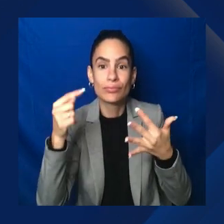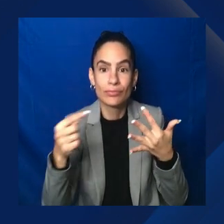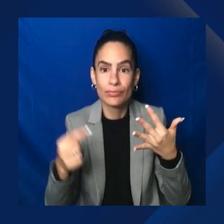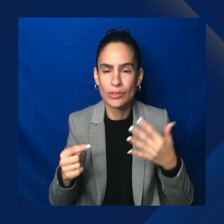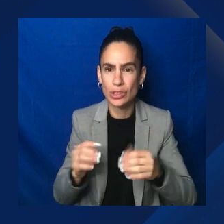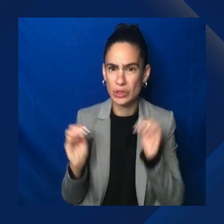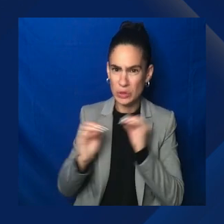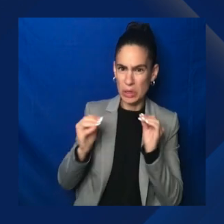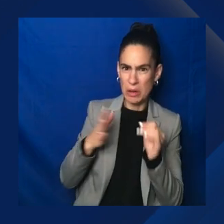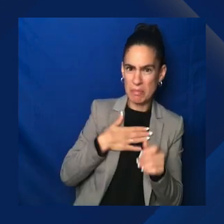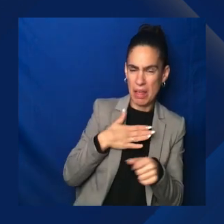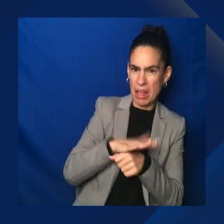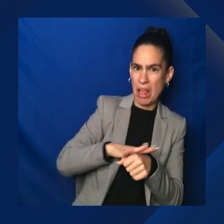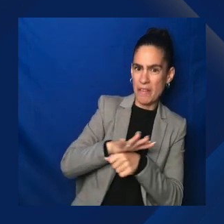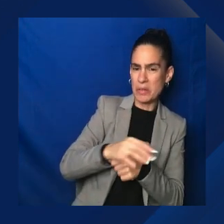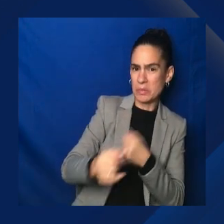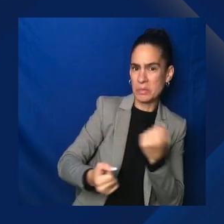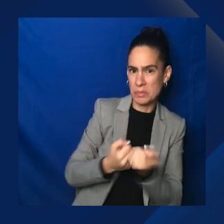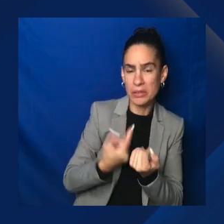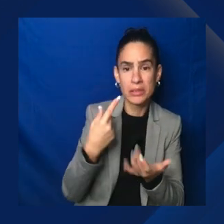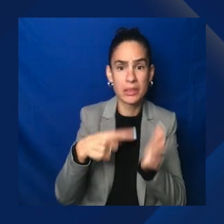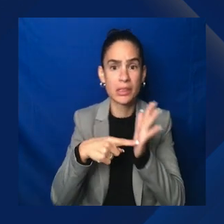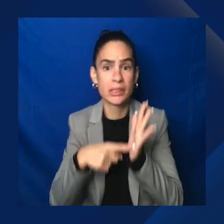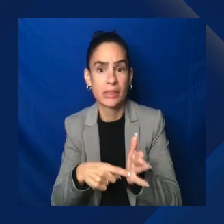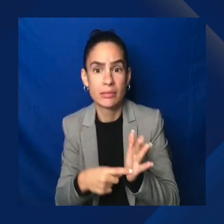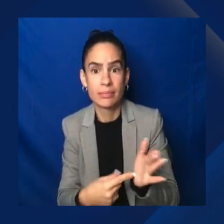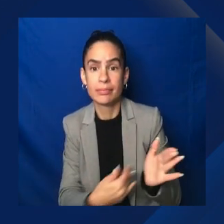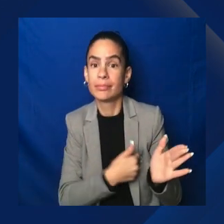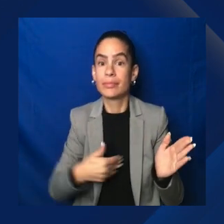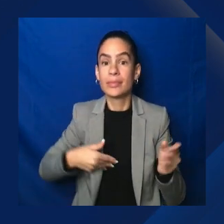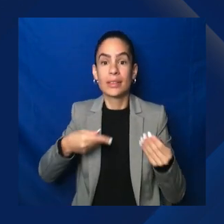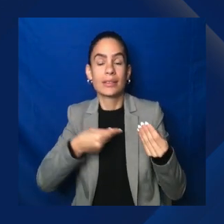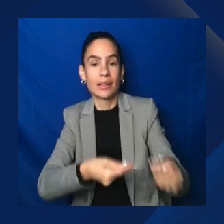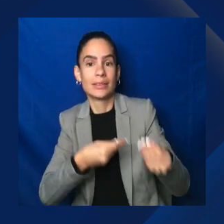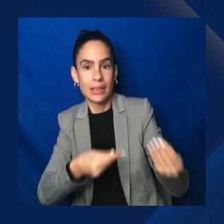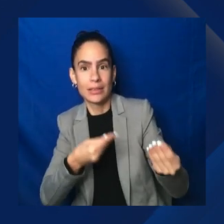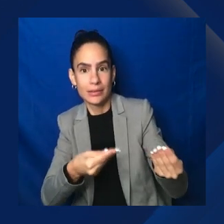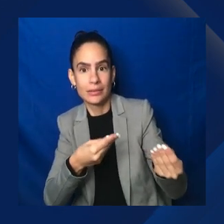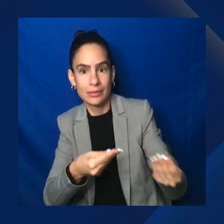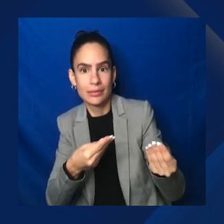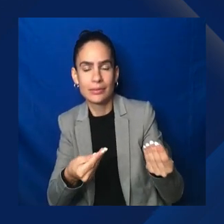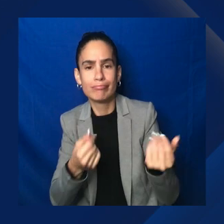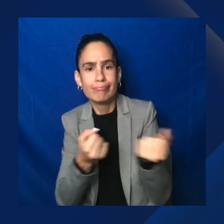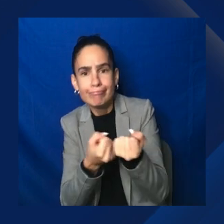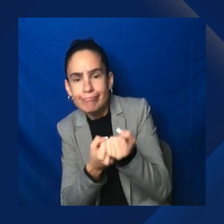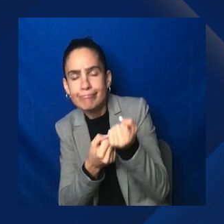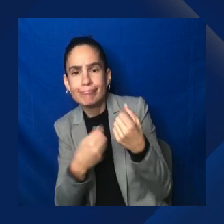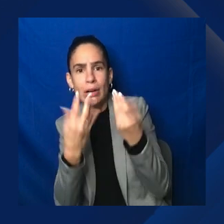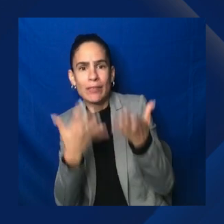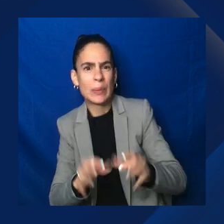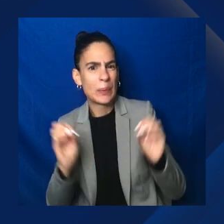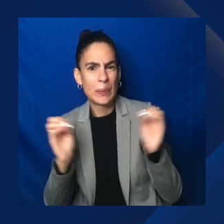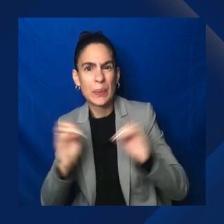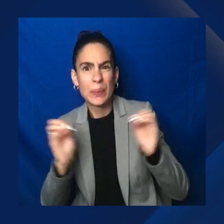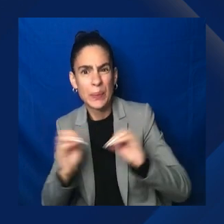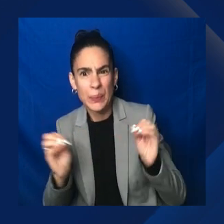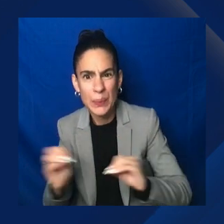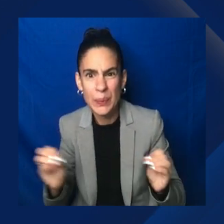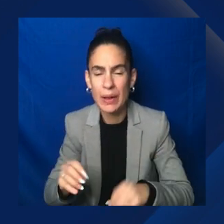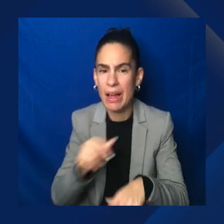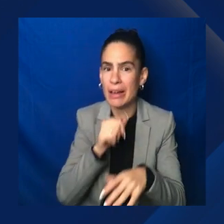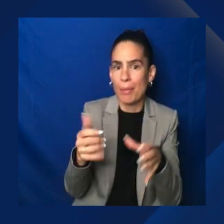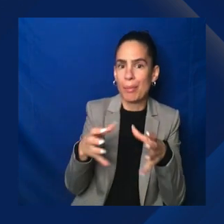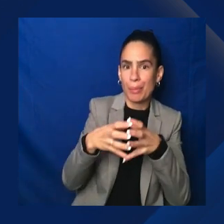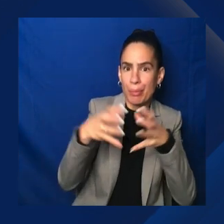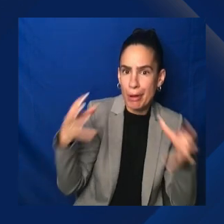lactation provider or somebody to coach us in that area, there's not really a whole lot in our rural